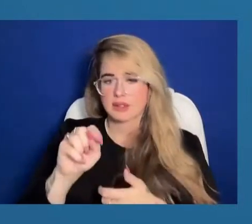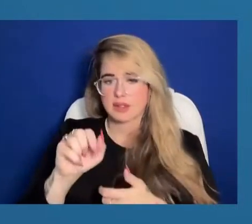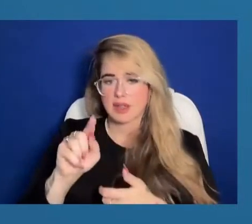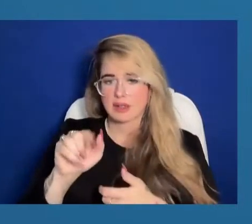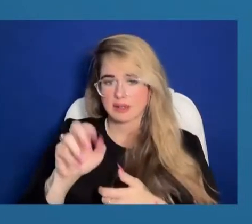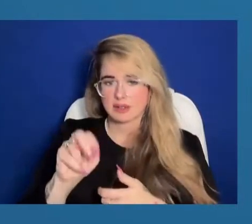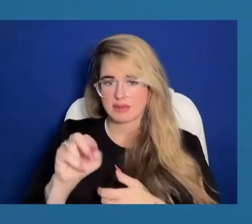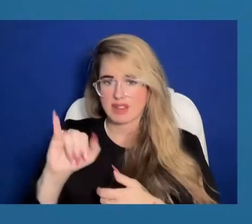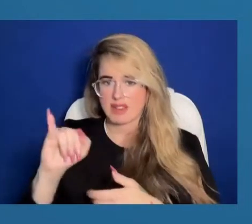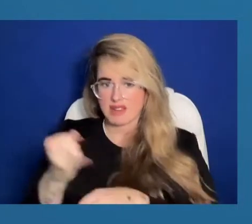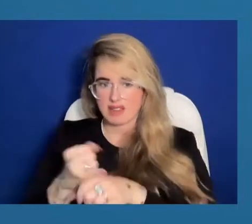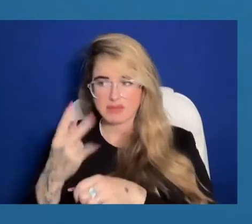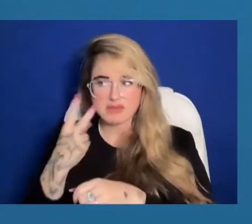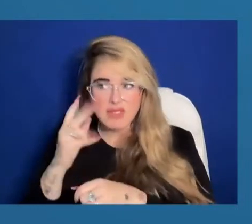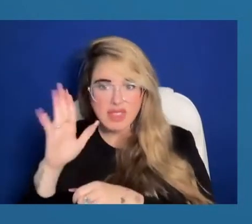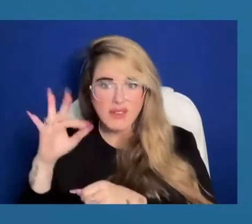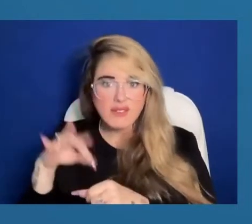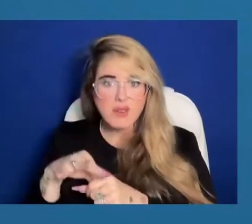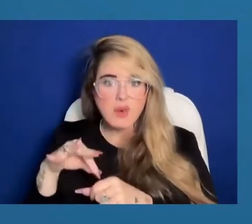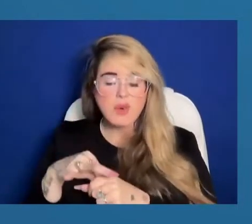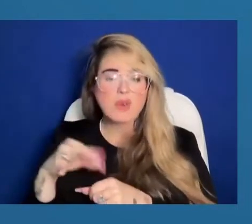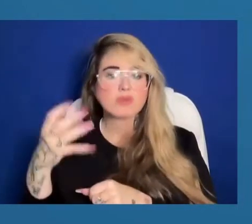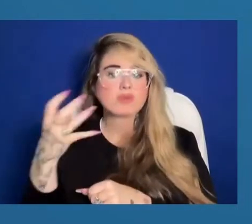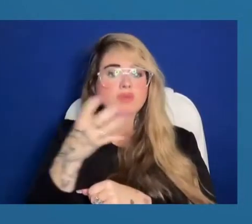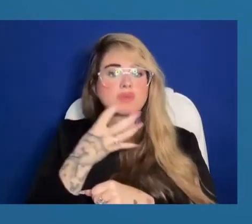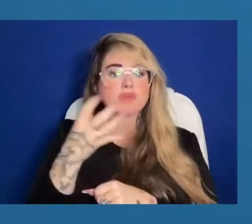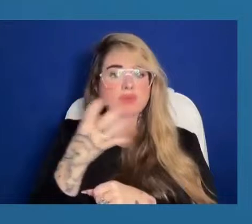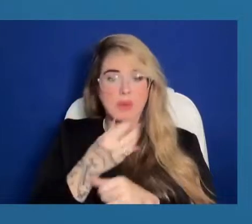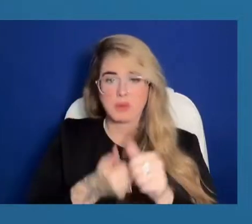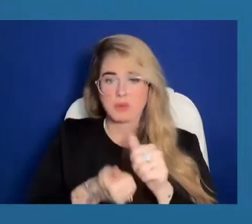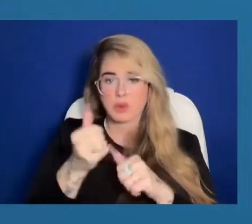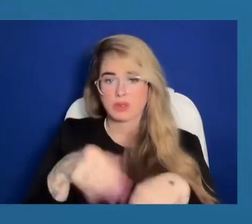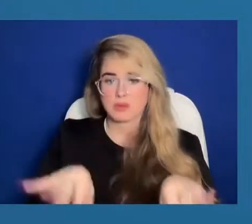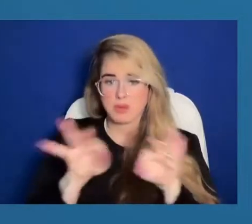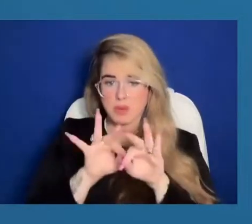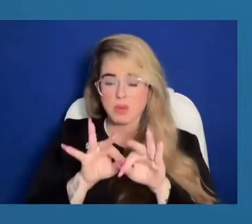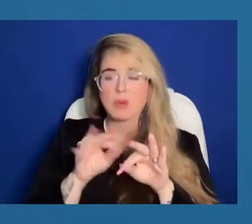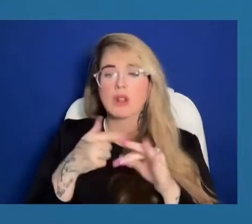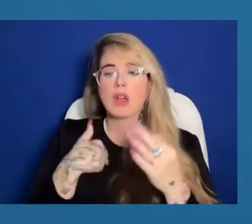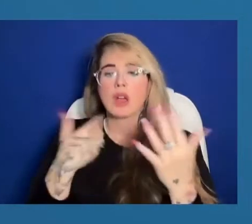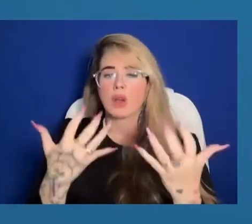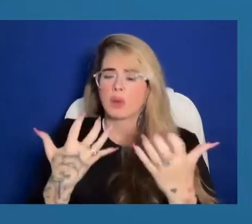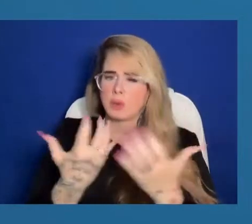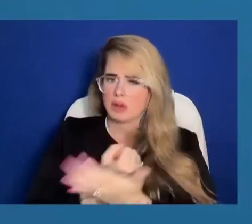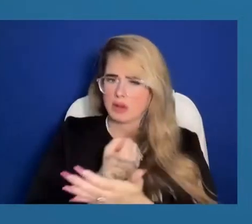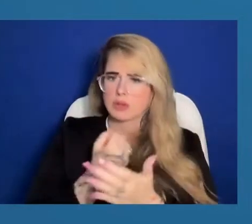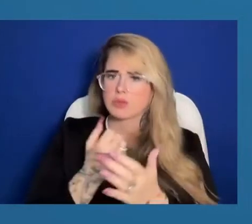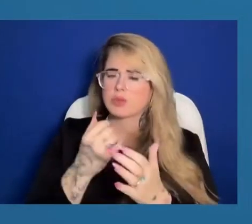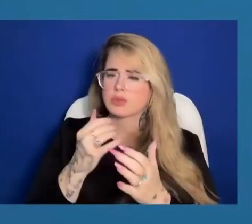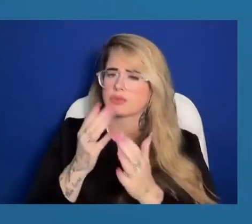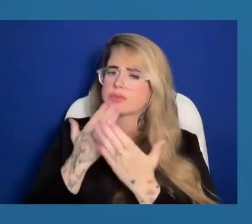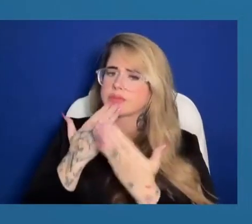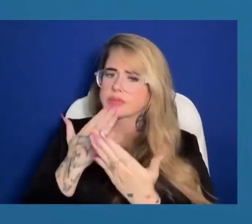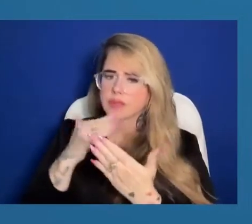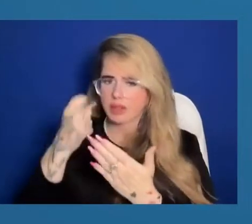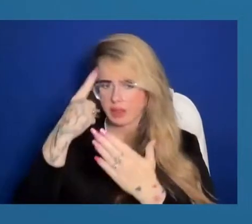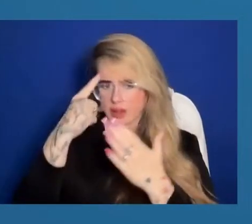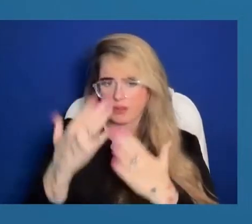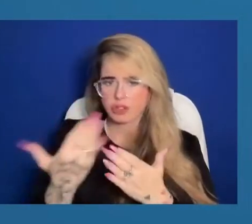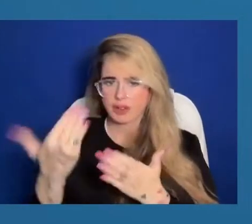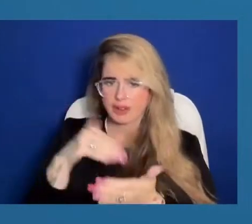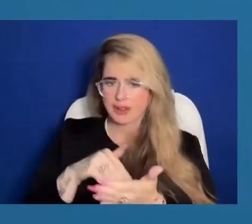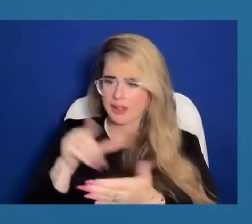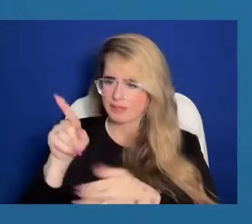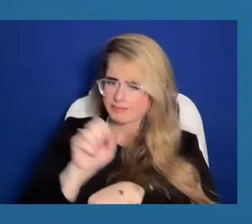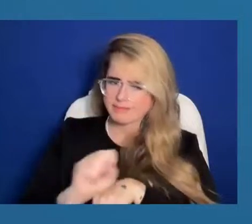voted. Above all, I want to thank the governor again for all their work they